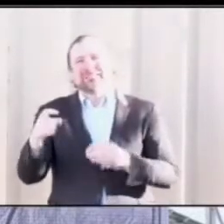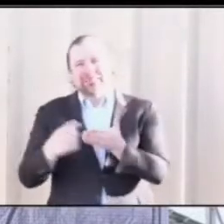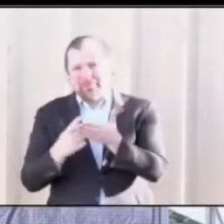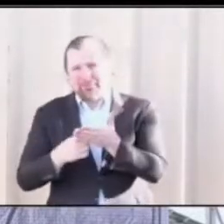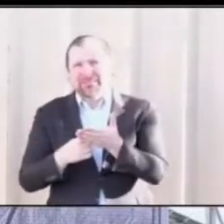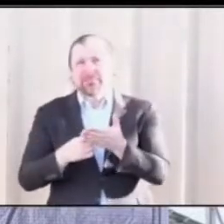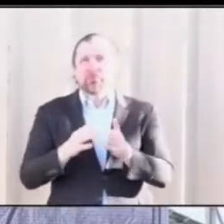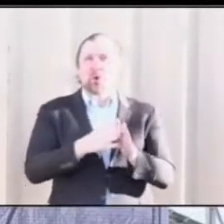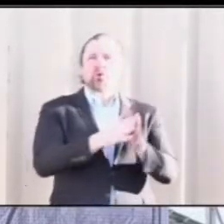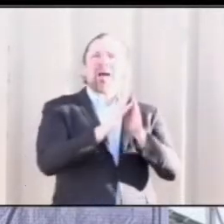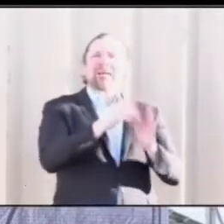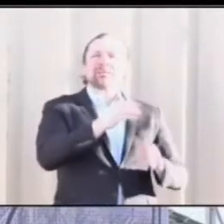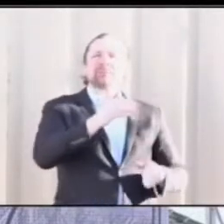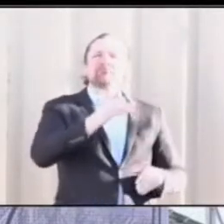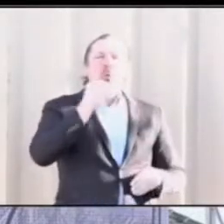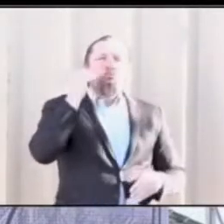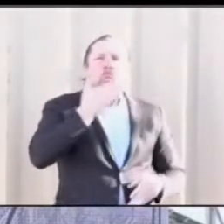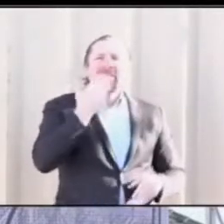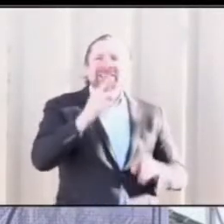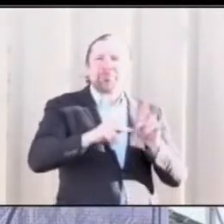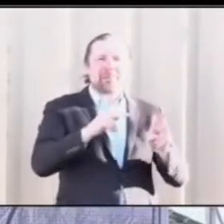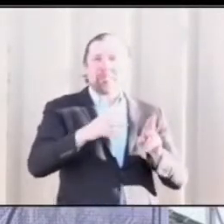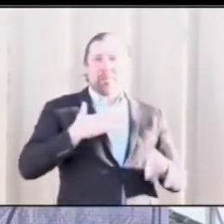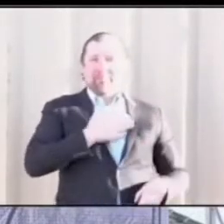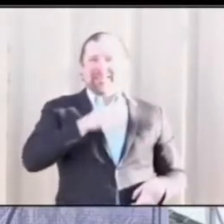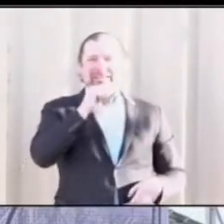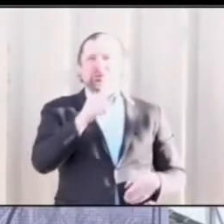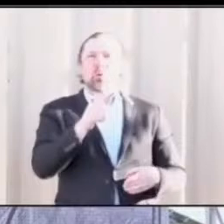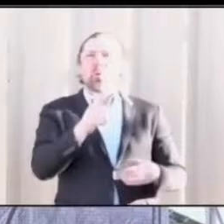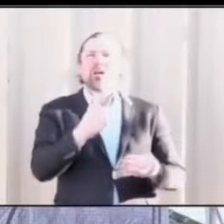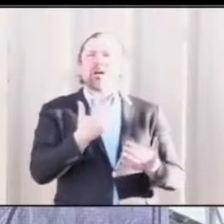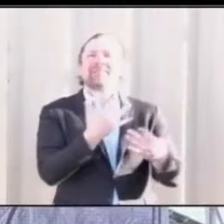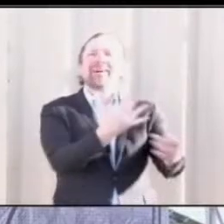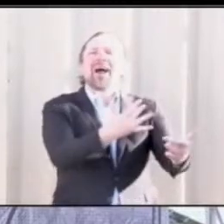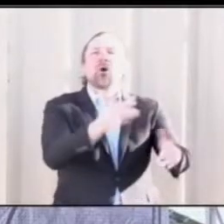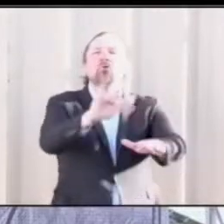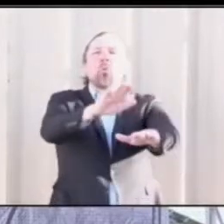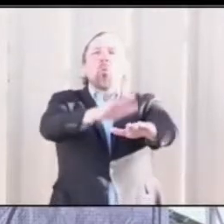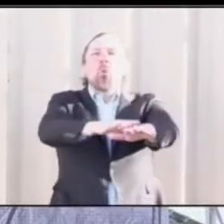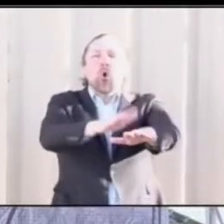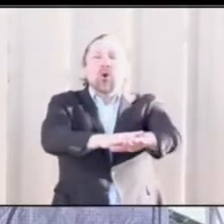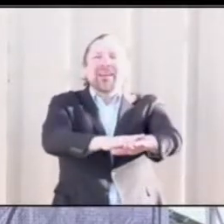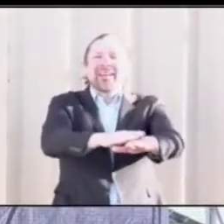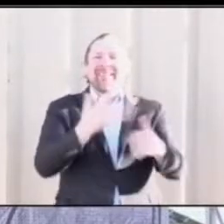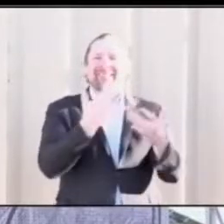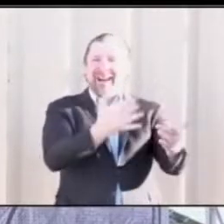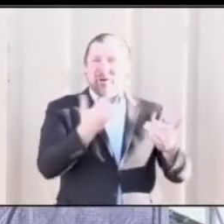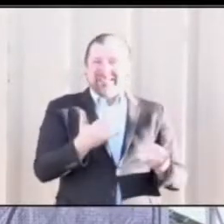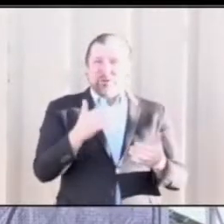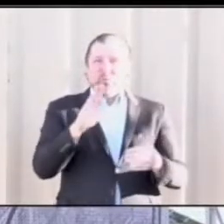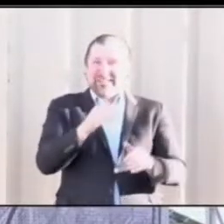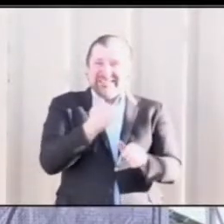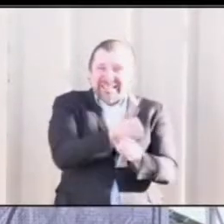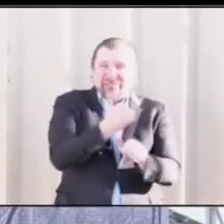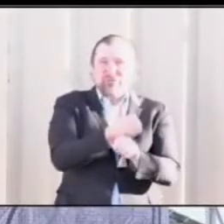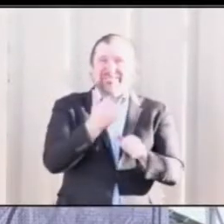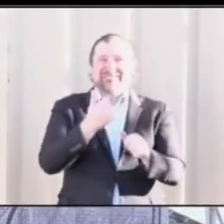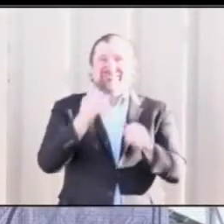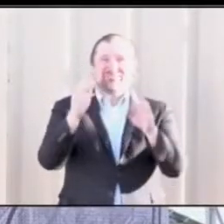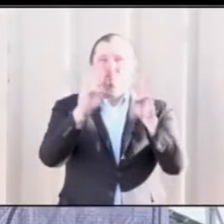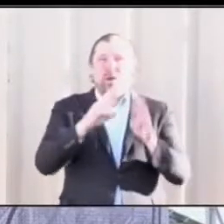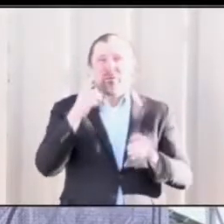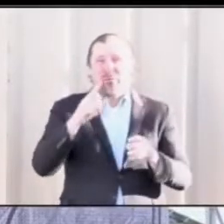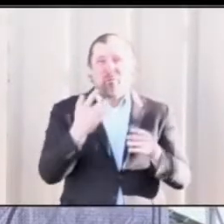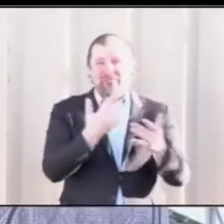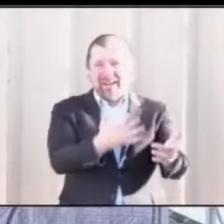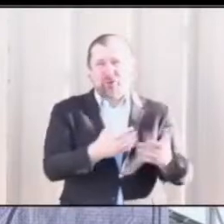our unhoused neighbors do not start any warming fires during this fire weather event. Anyone